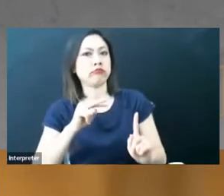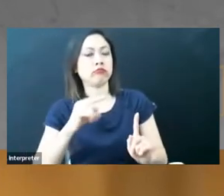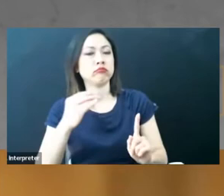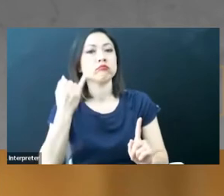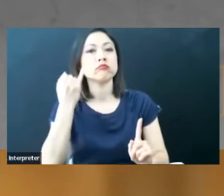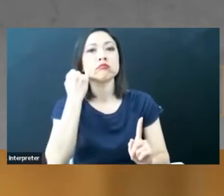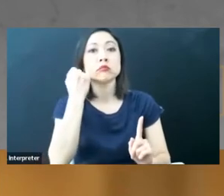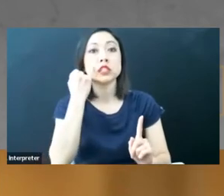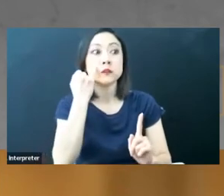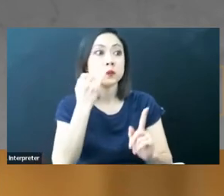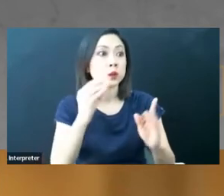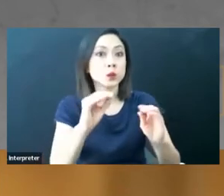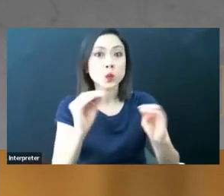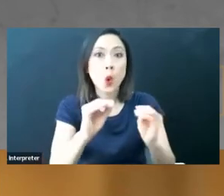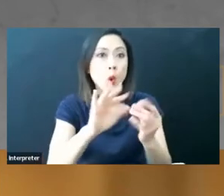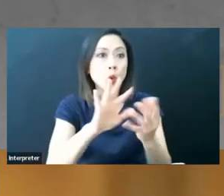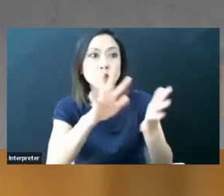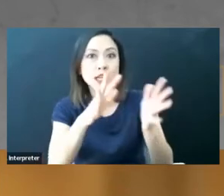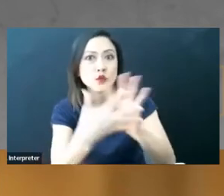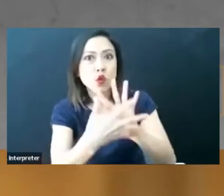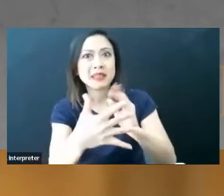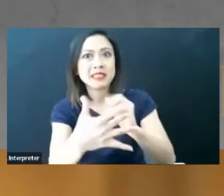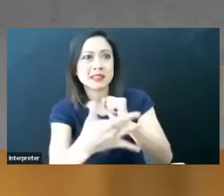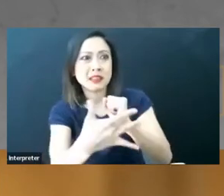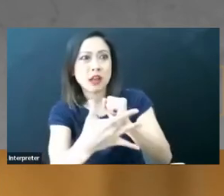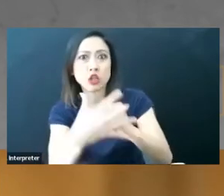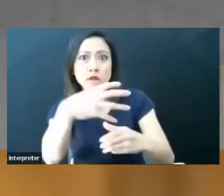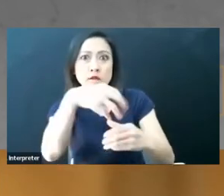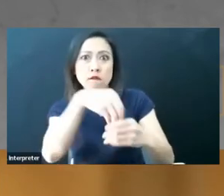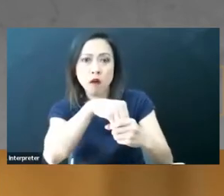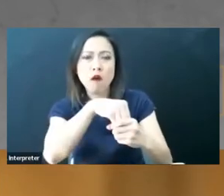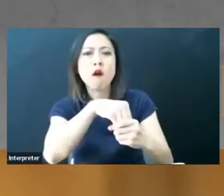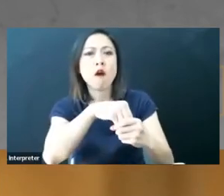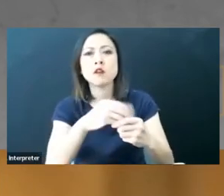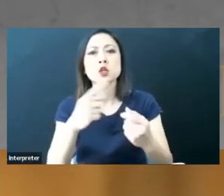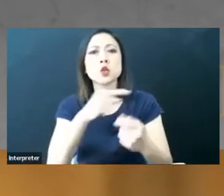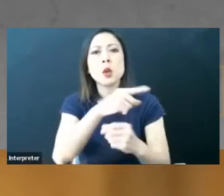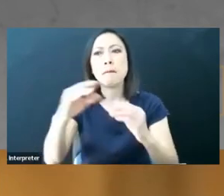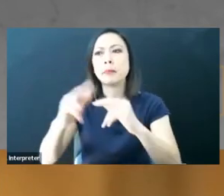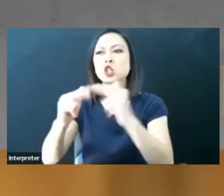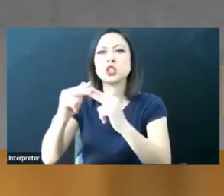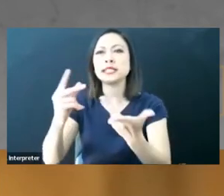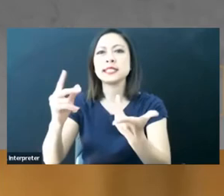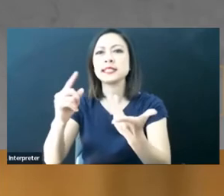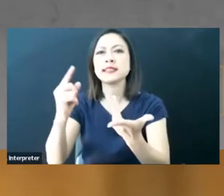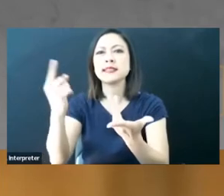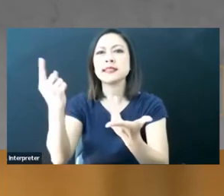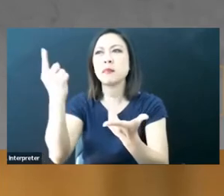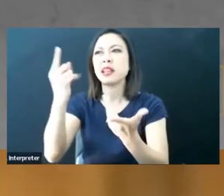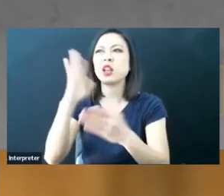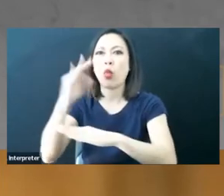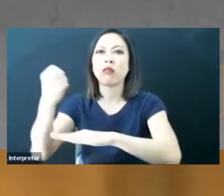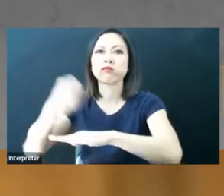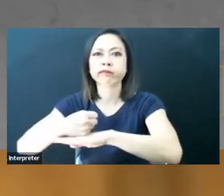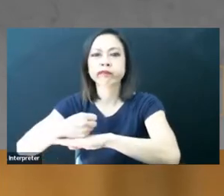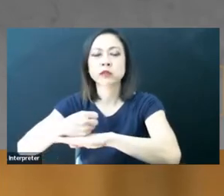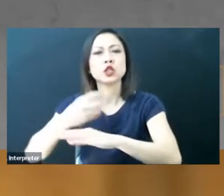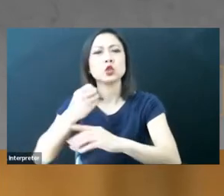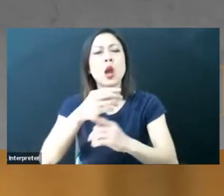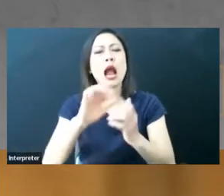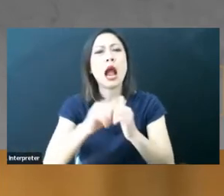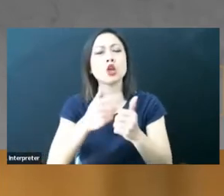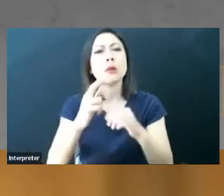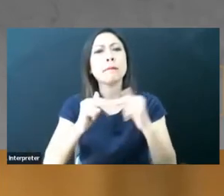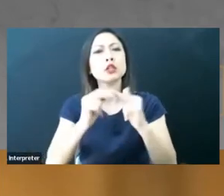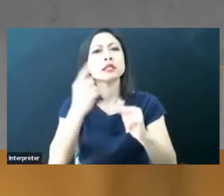that's durable. So how are you building something? How do you connect the dots to the future for a business that is durable, transformative, and